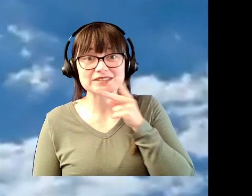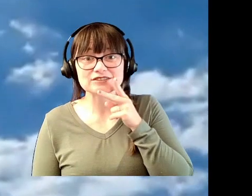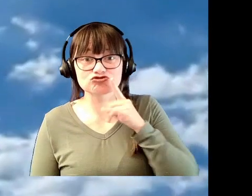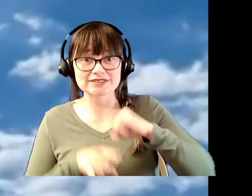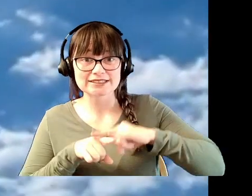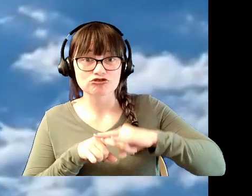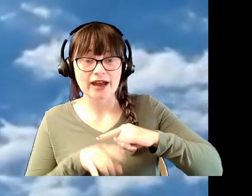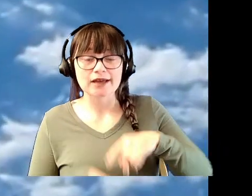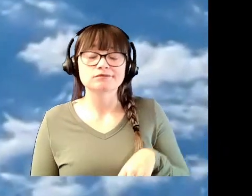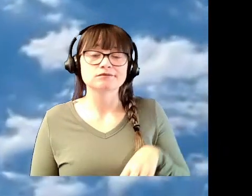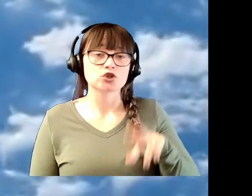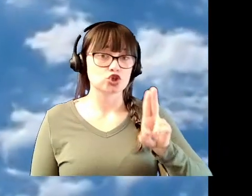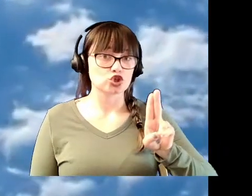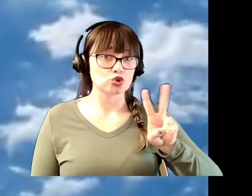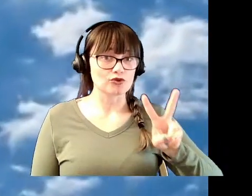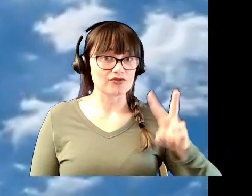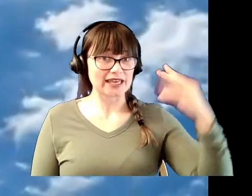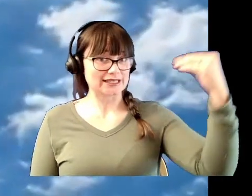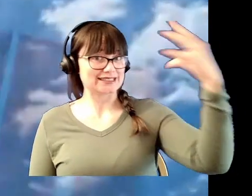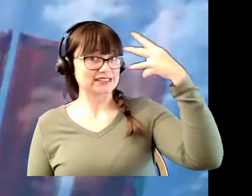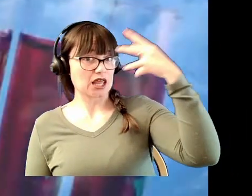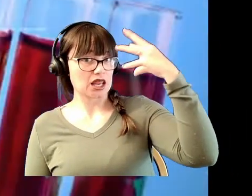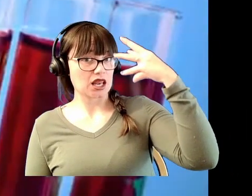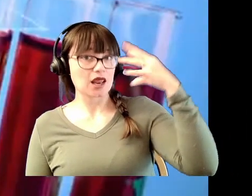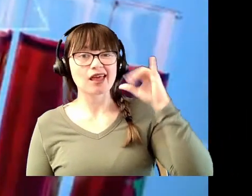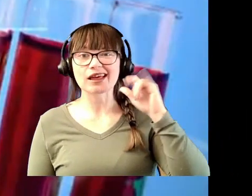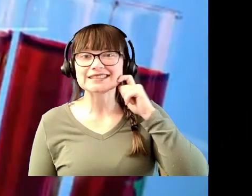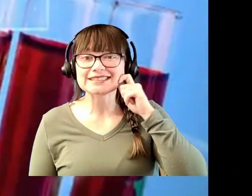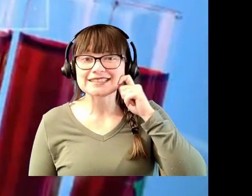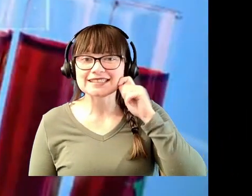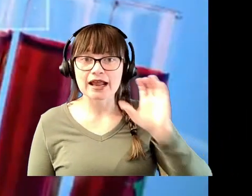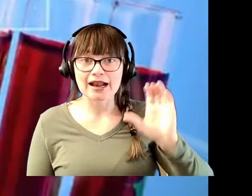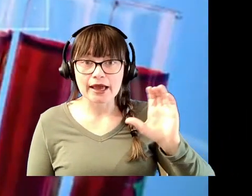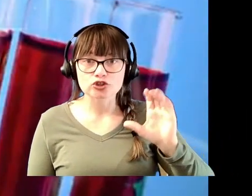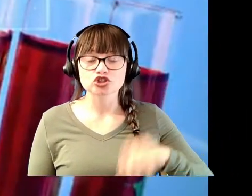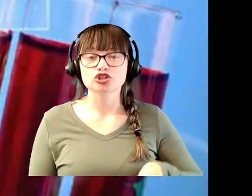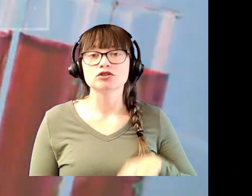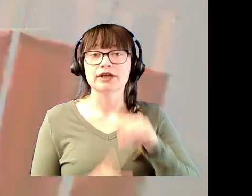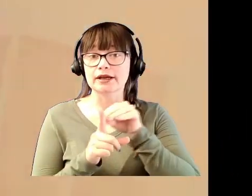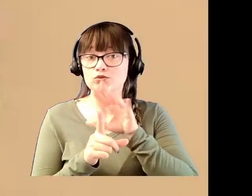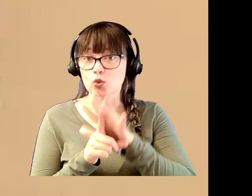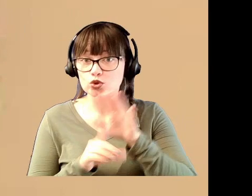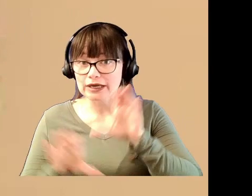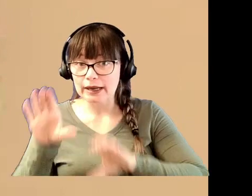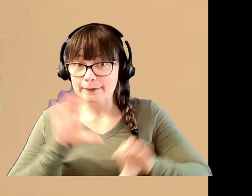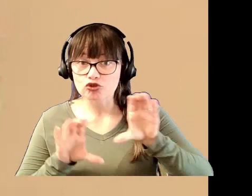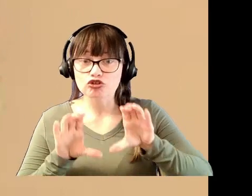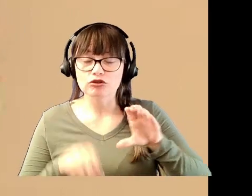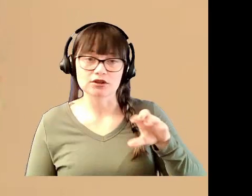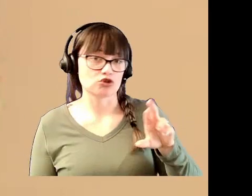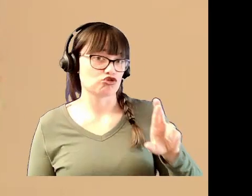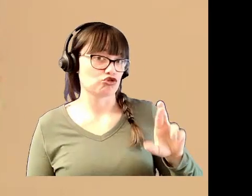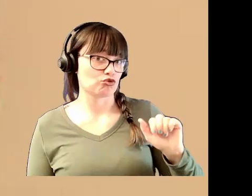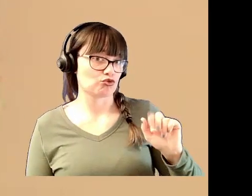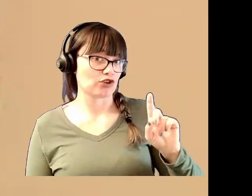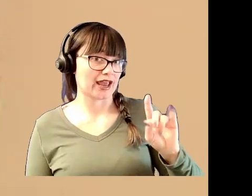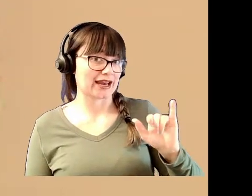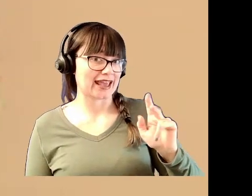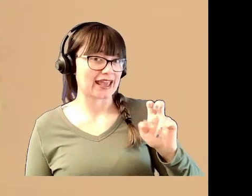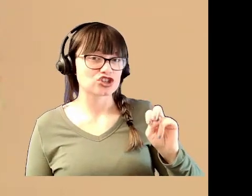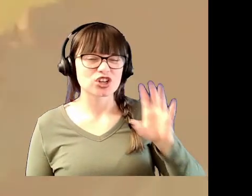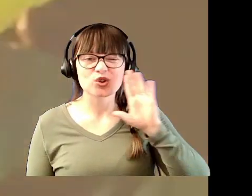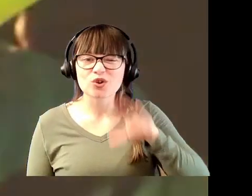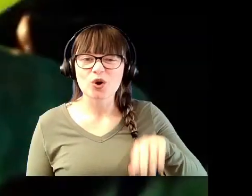UV radiation, which can result in skin cancer. So exposure to certain chemicals, radiation, right? X-ray